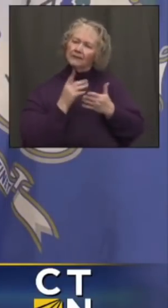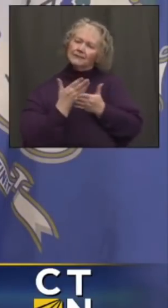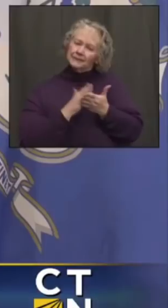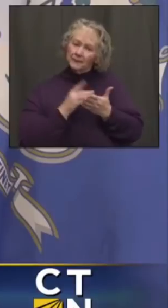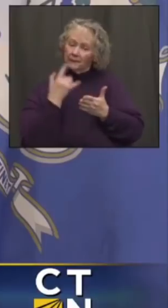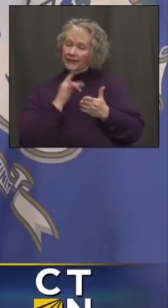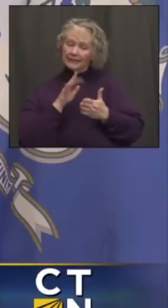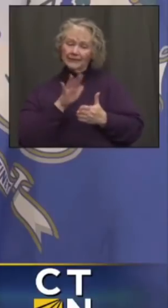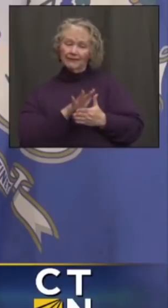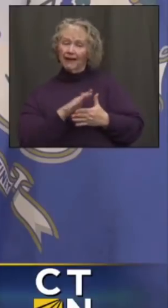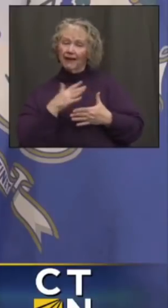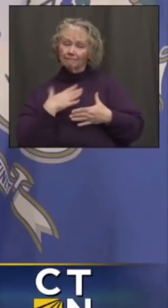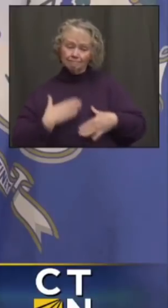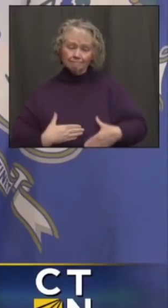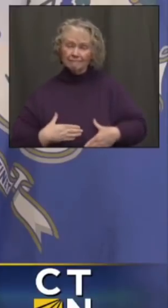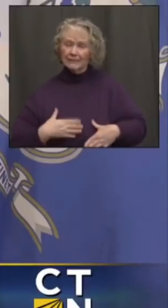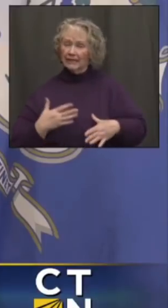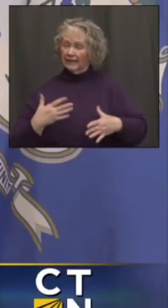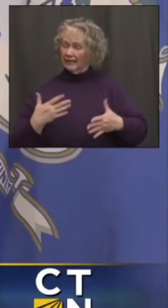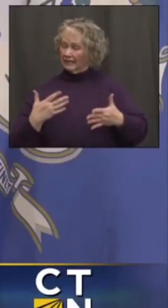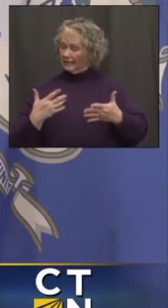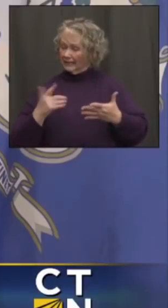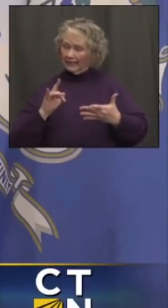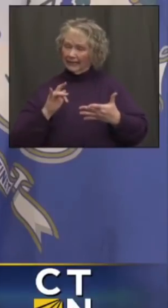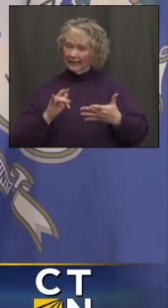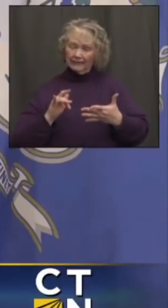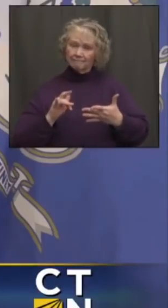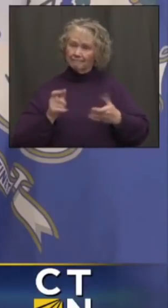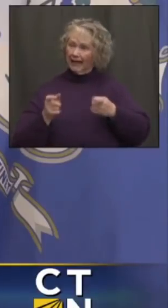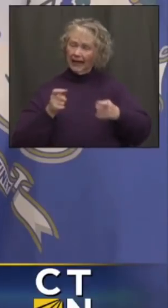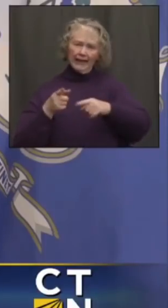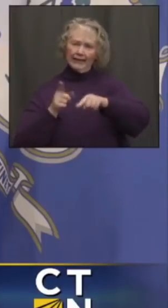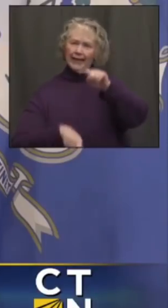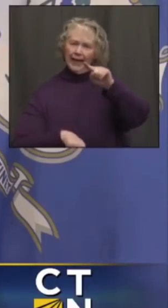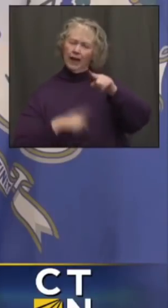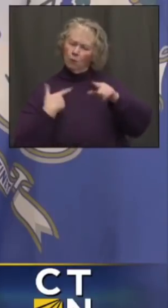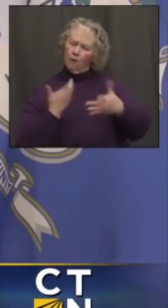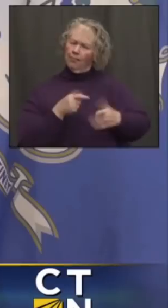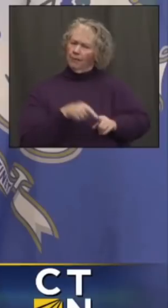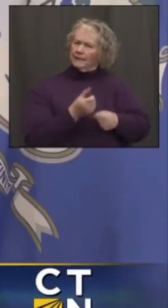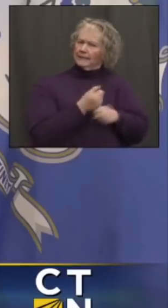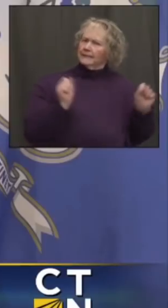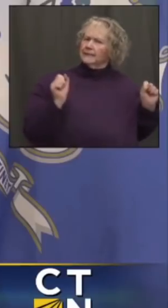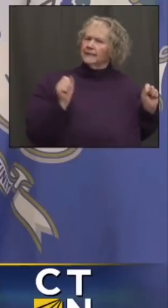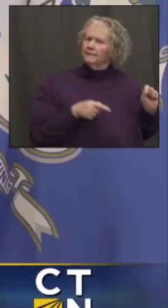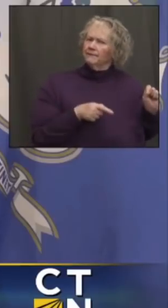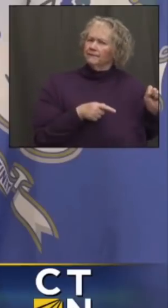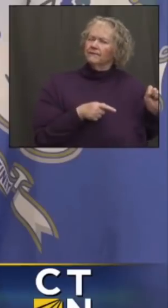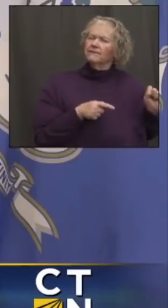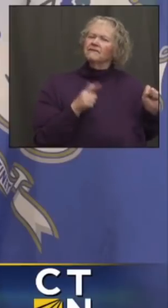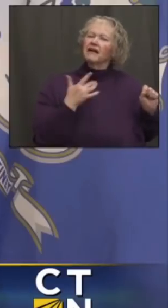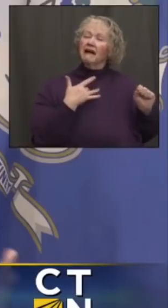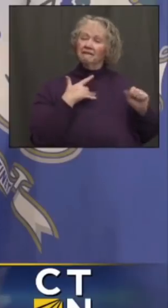do it themselves. But COVID's going to be with us for a while, and it's not like everybody's necessarily going to